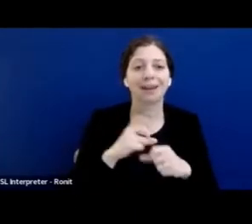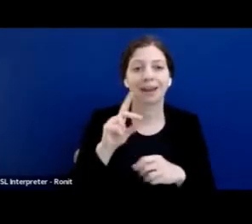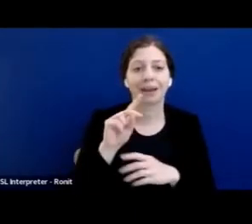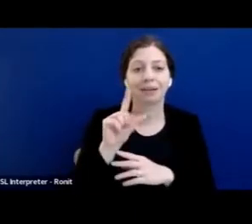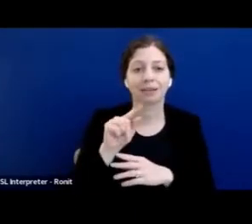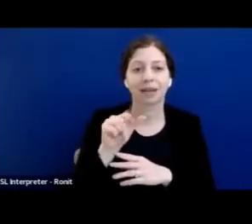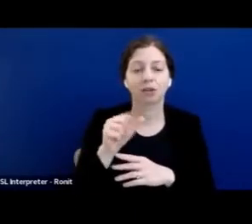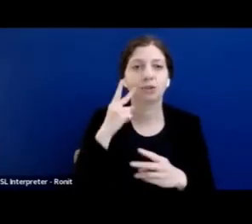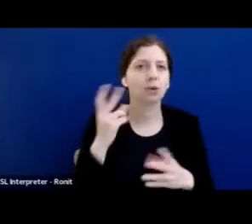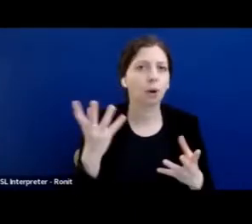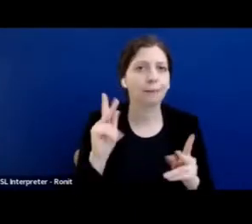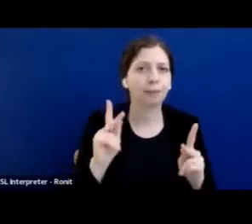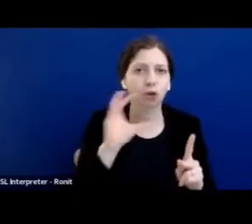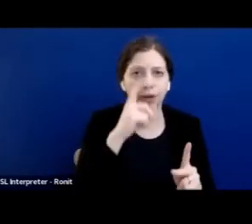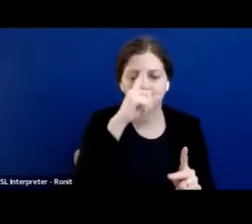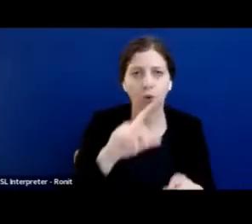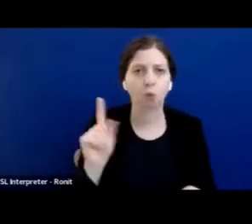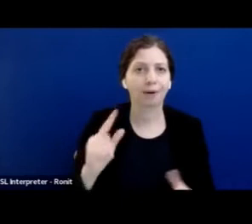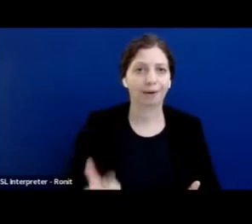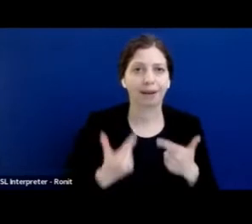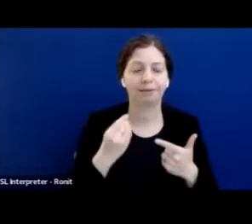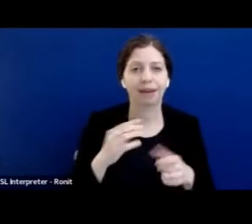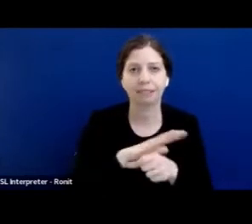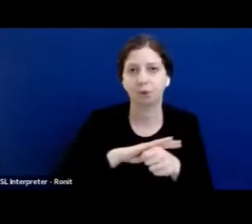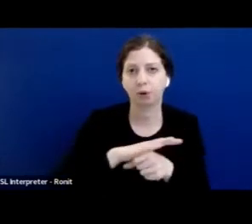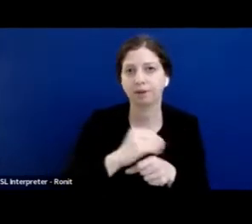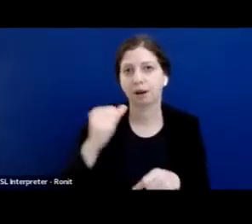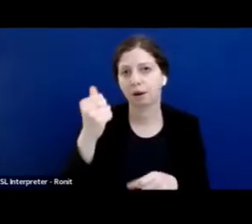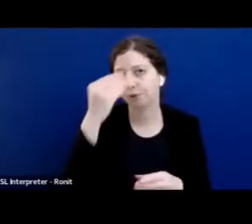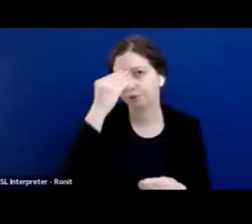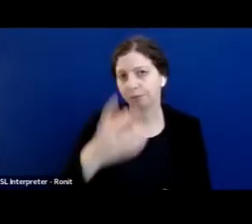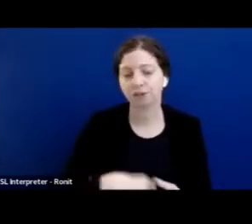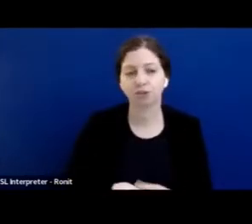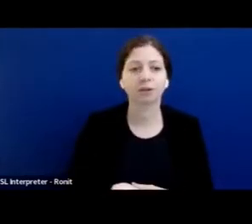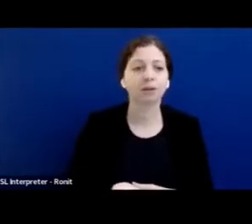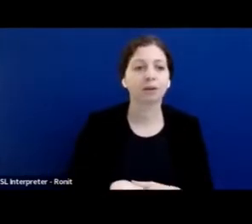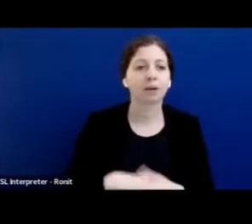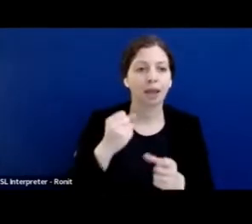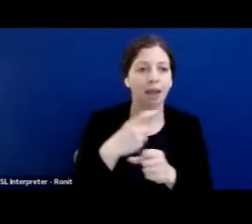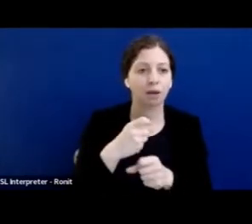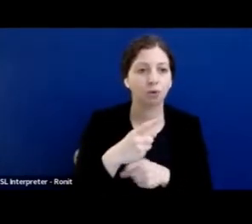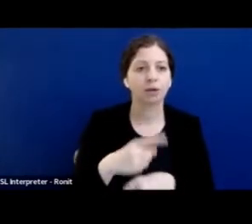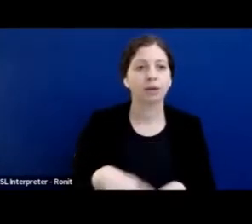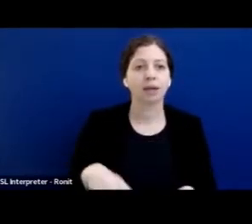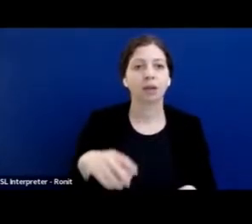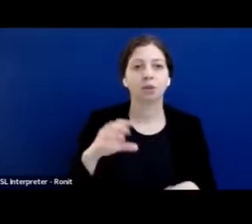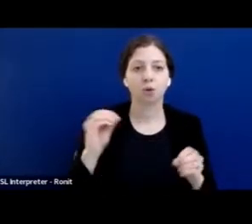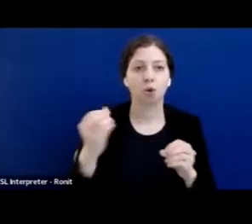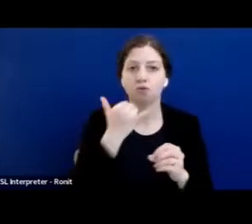looking for, where they live, as well as demographic and other information. Annually, the No Wrong Door program with